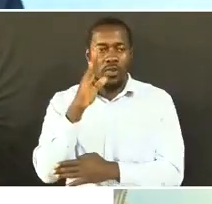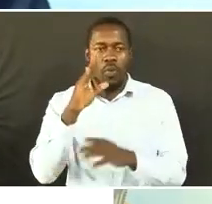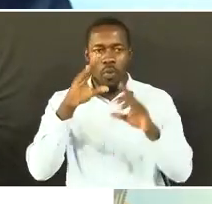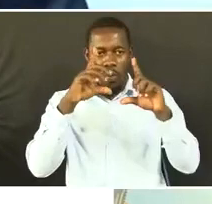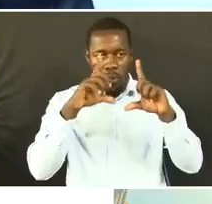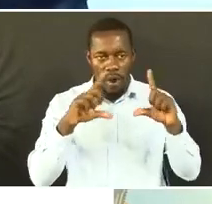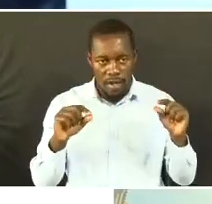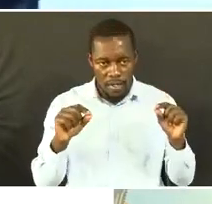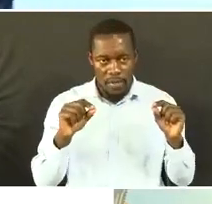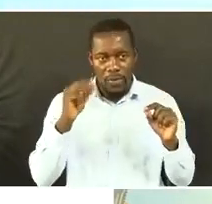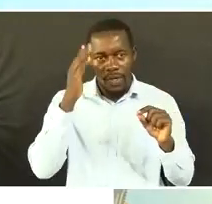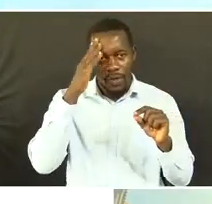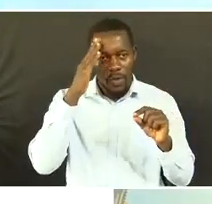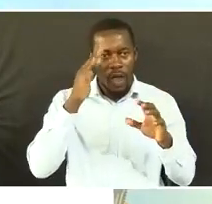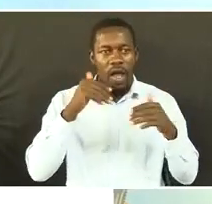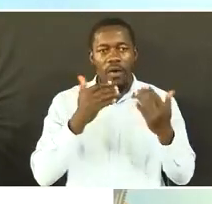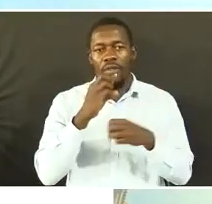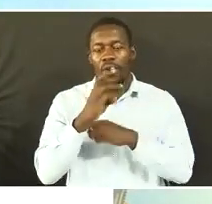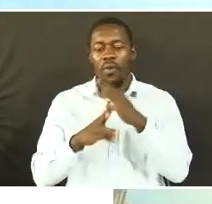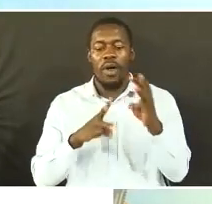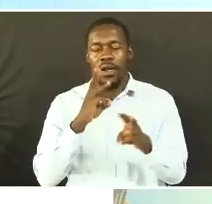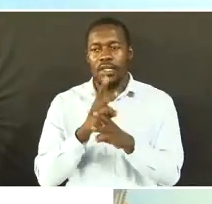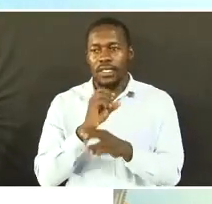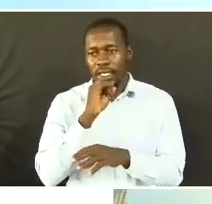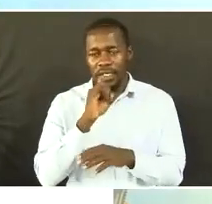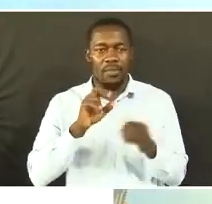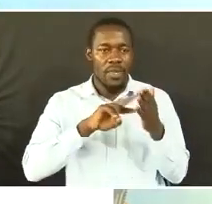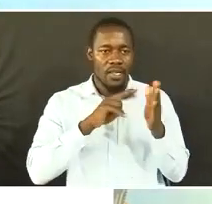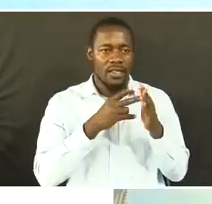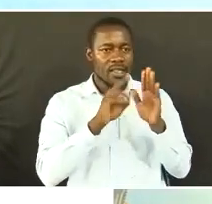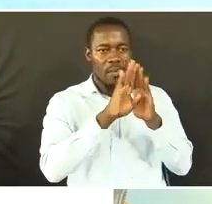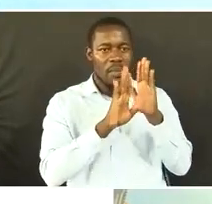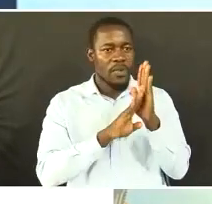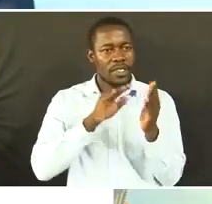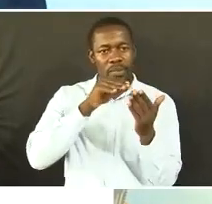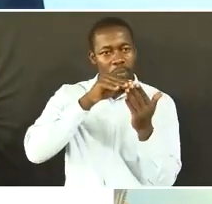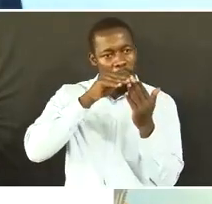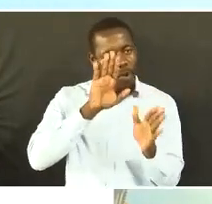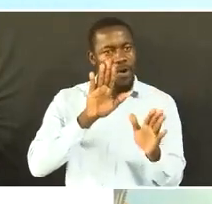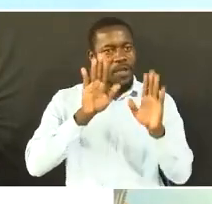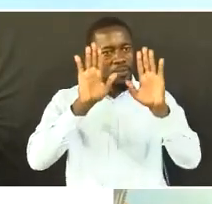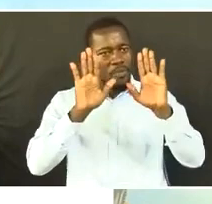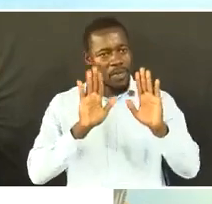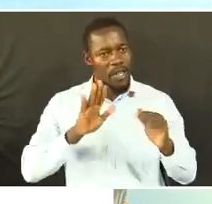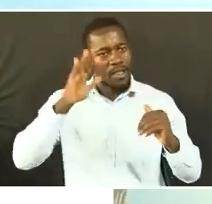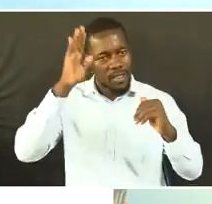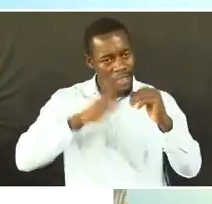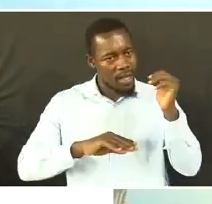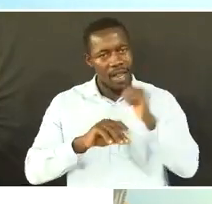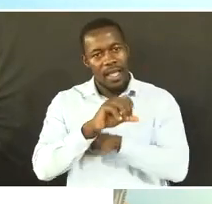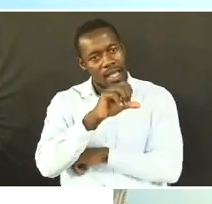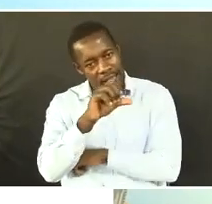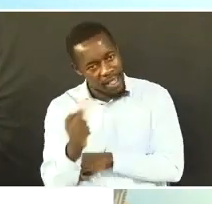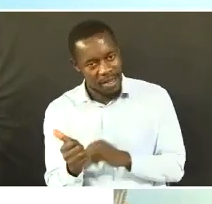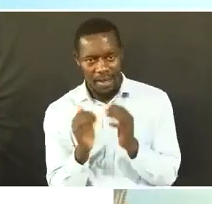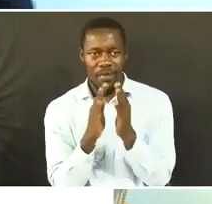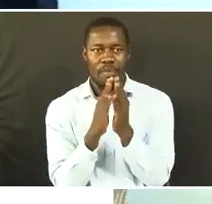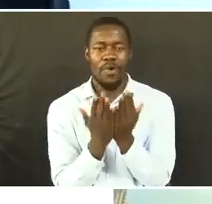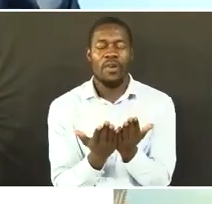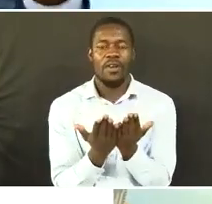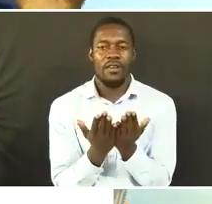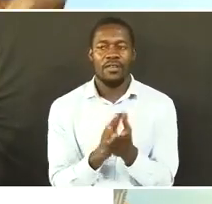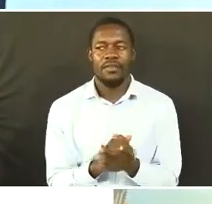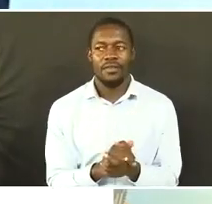the earth. What a wonderful privilege then is ours to have the record of this word, to make reference to it in